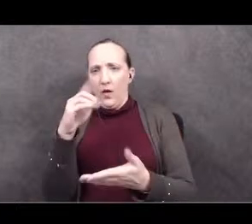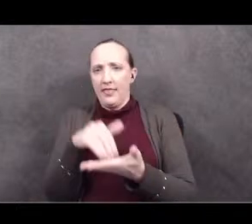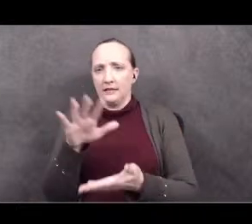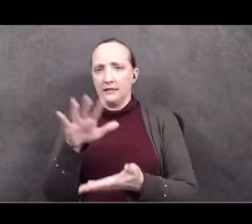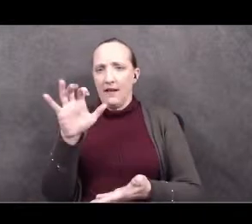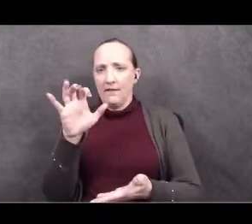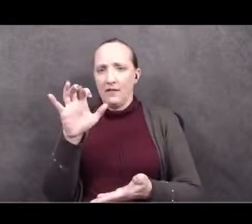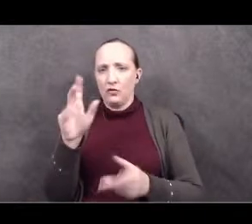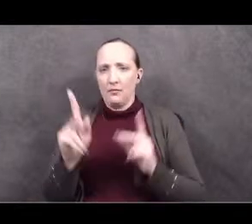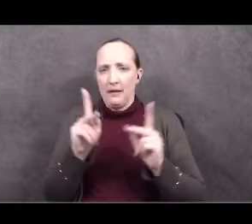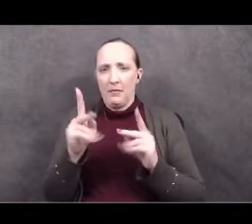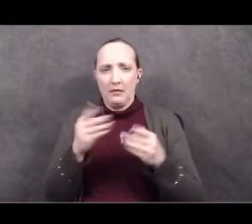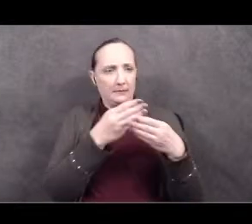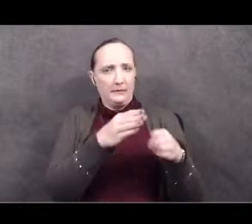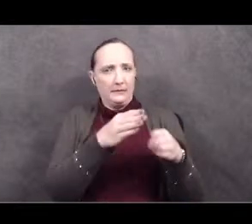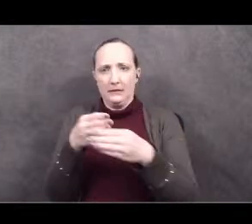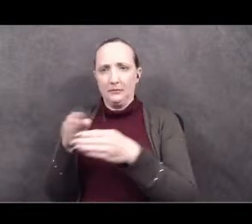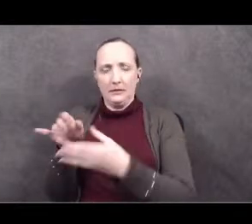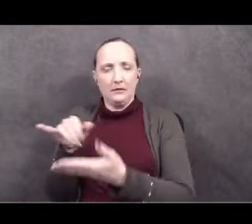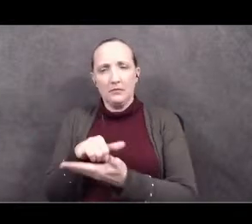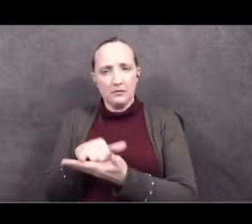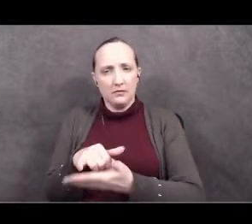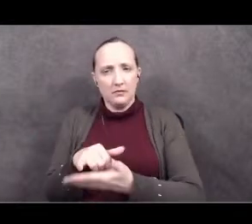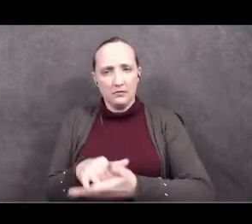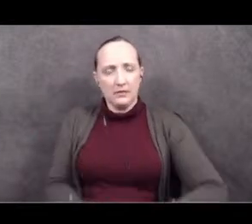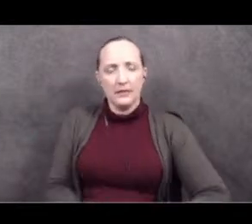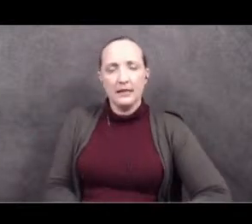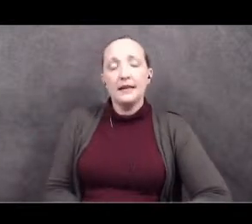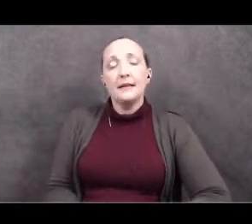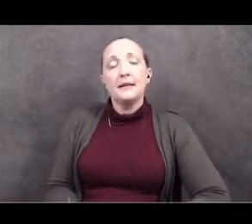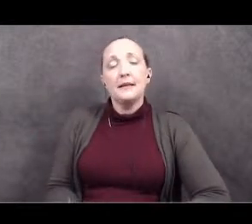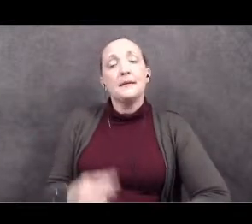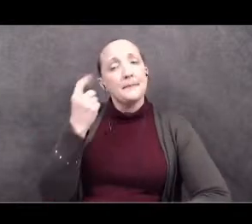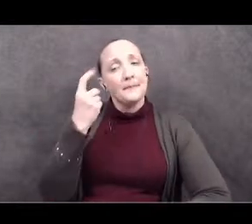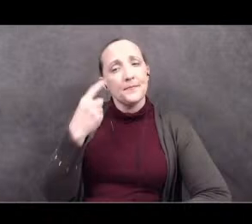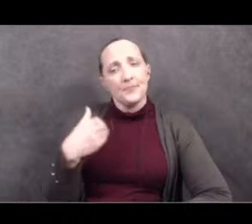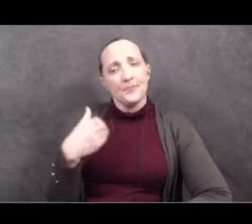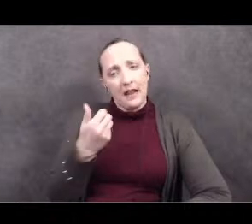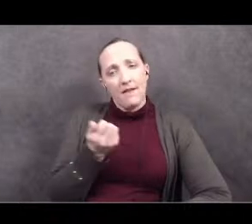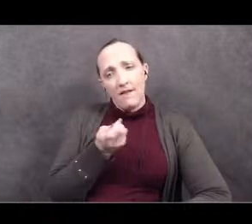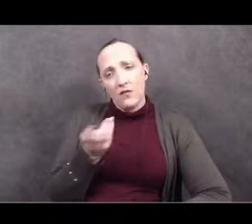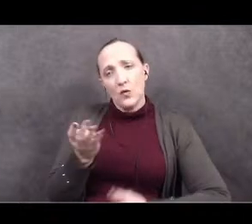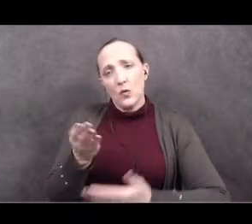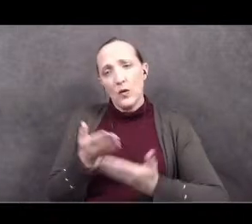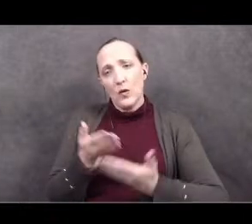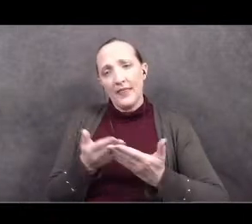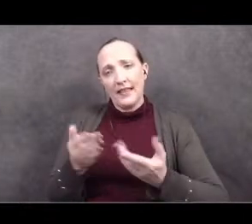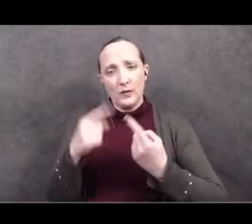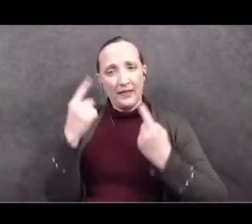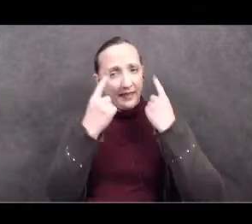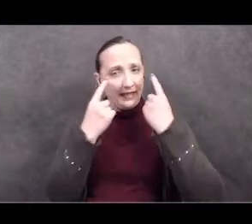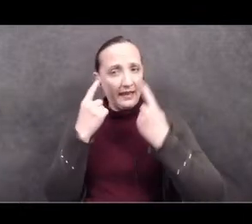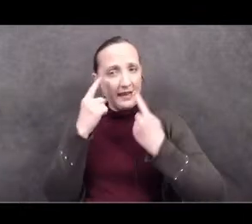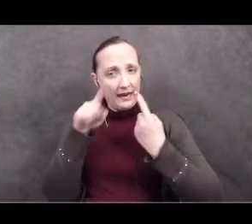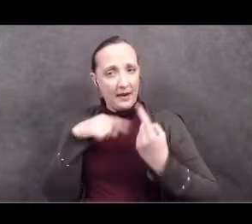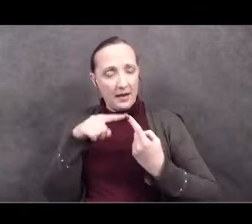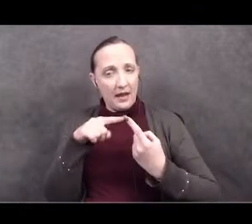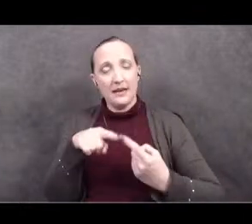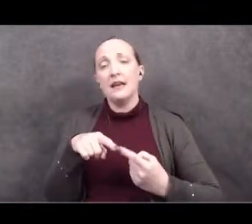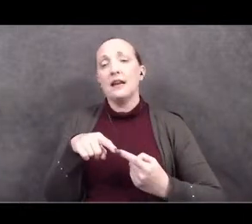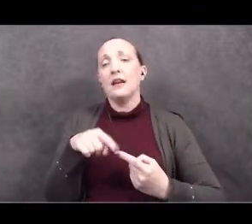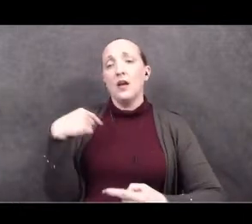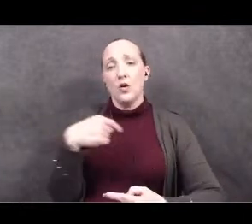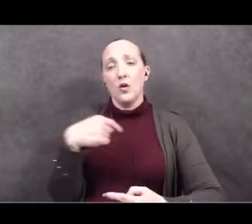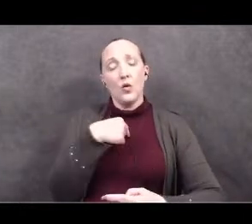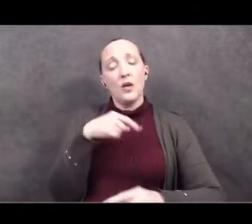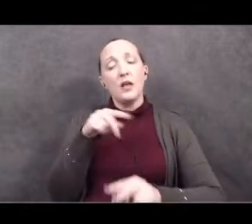employees having said that here are a few things to think about if we are ready if we are returning on